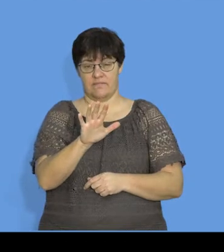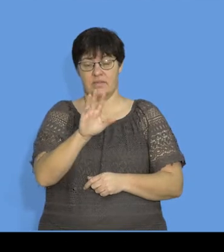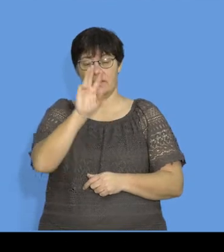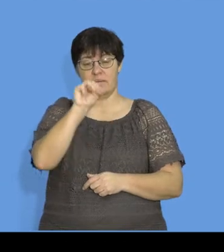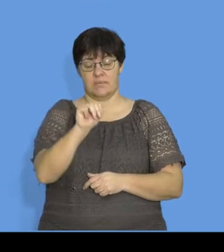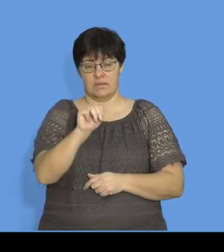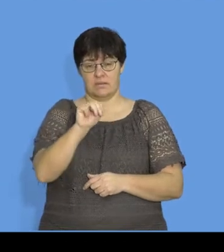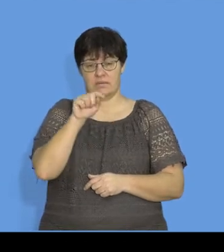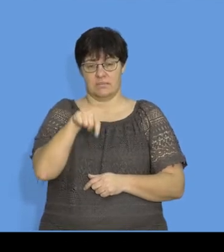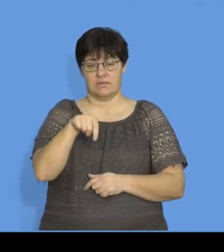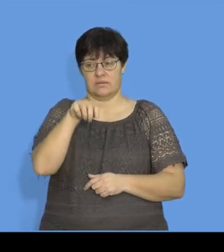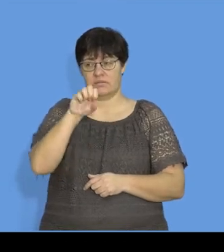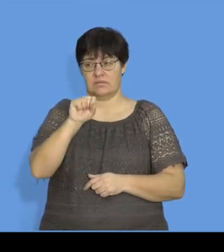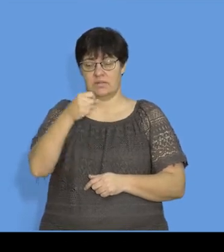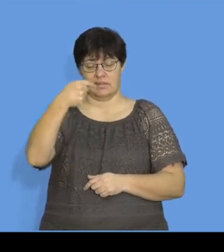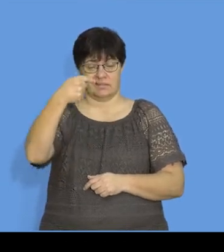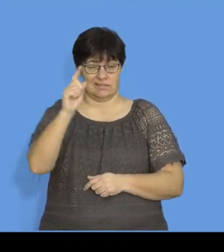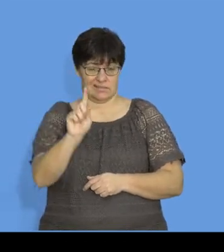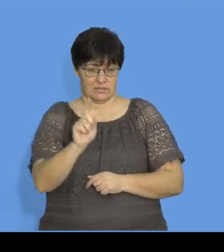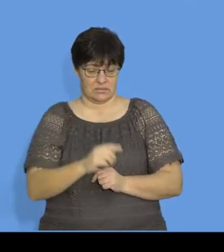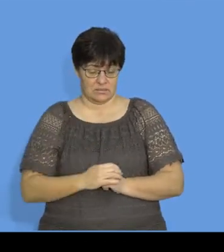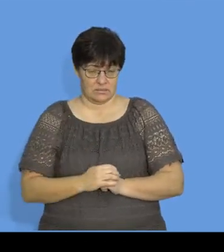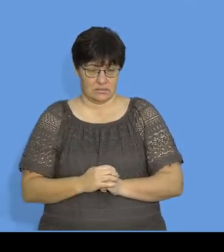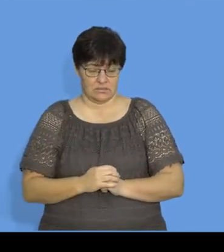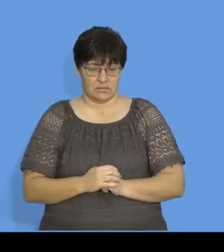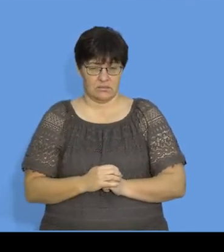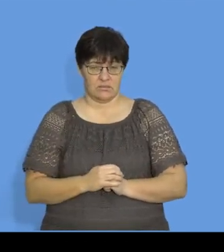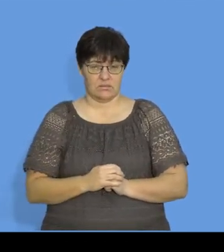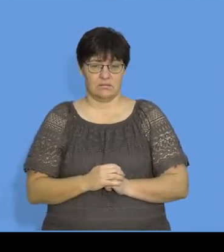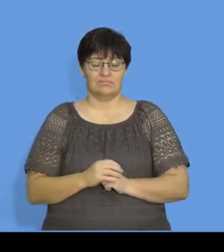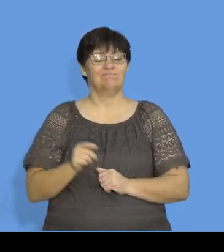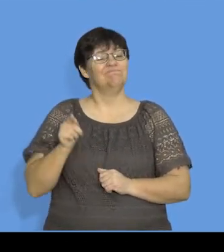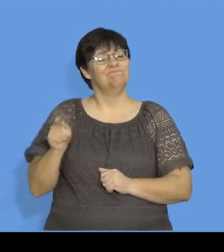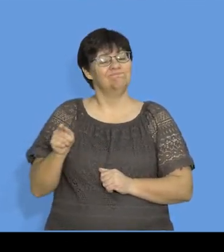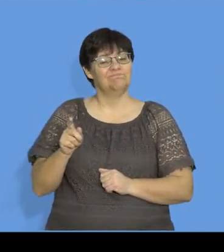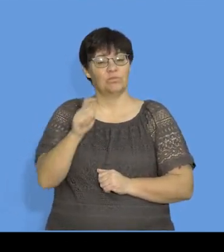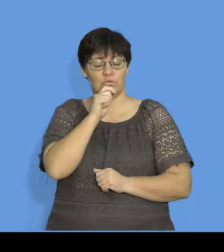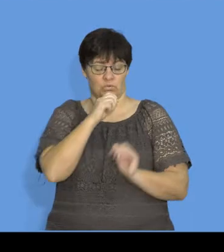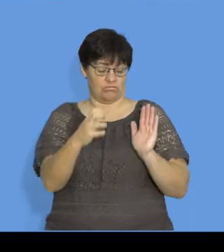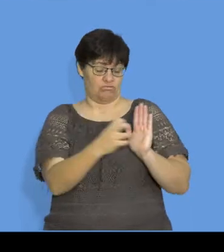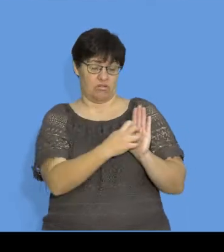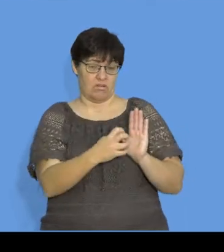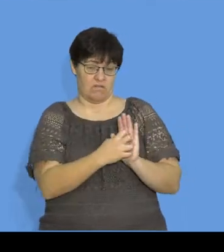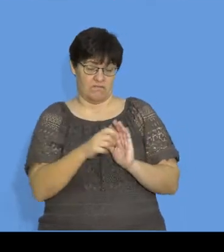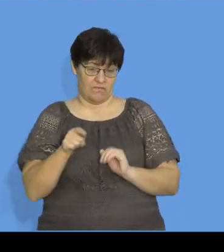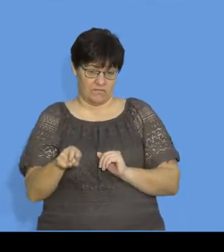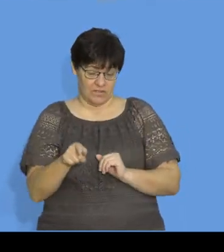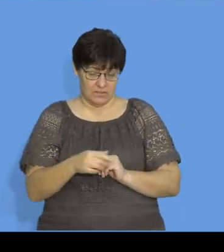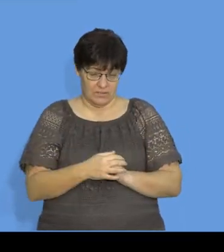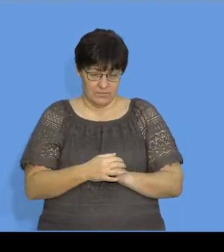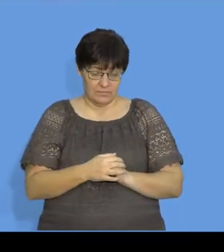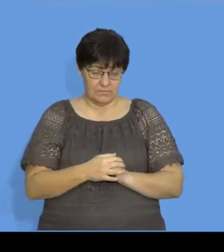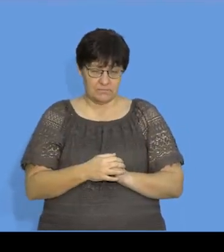meters per second. So that's using the graph.